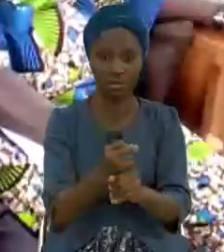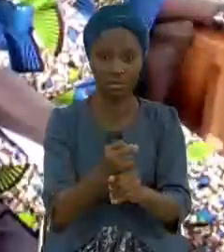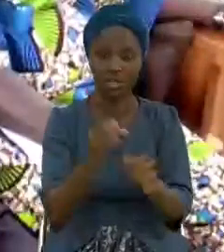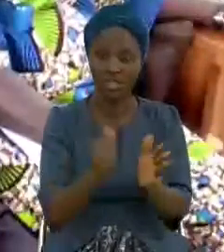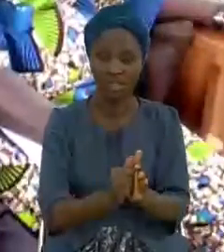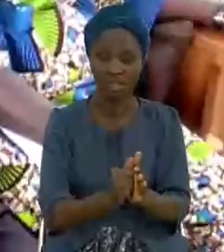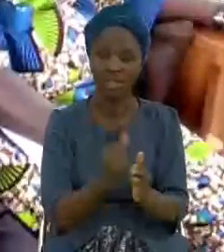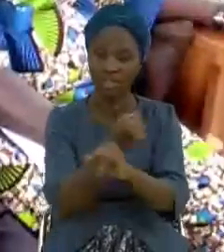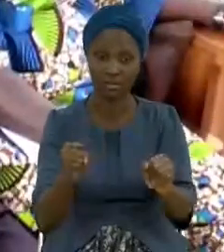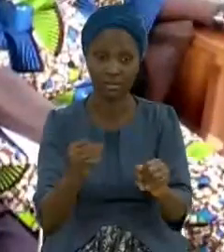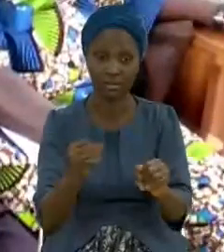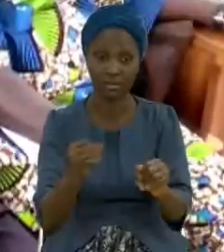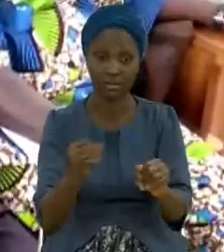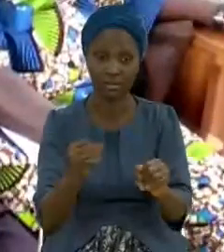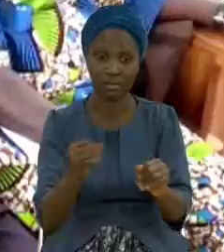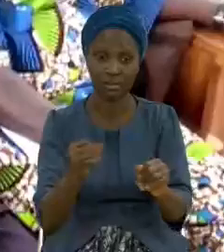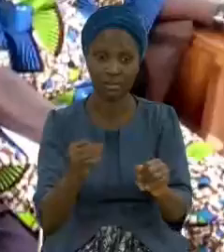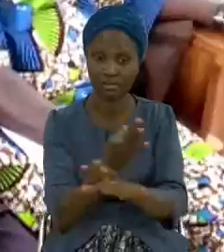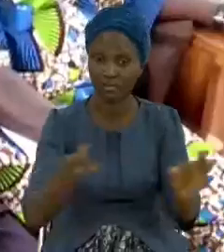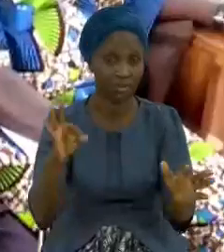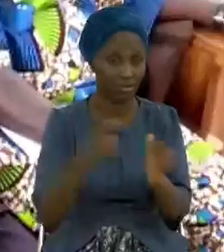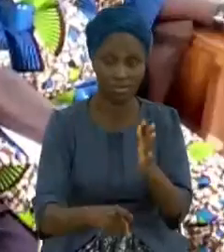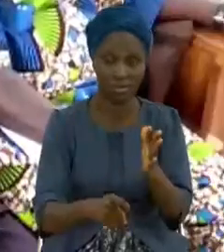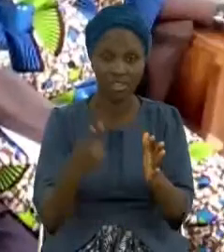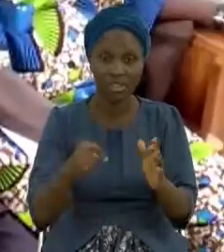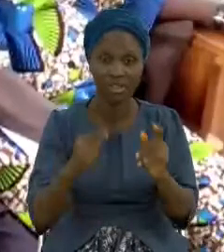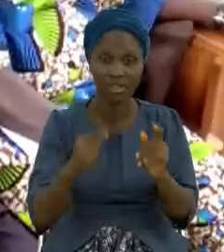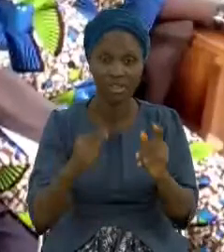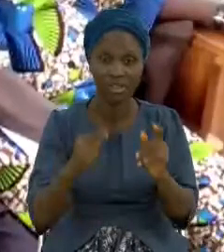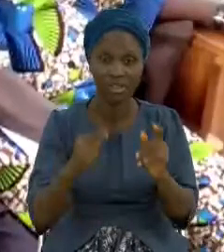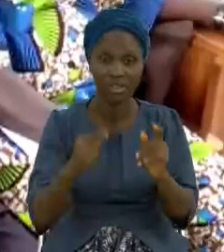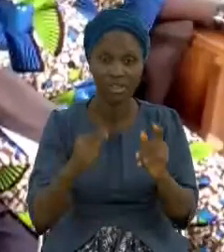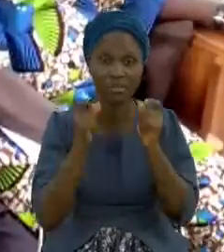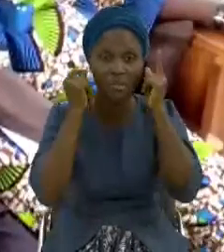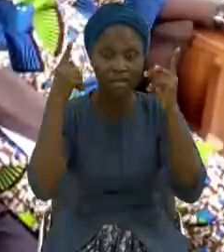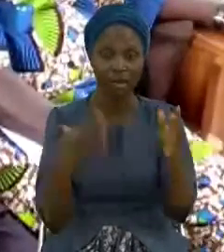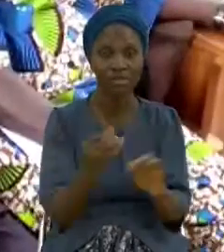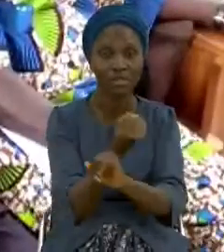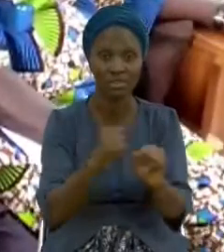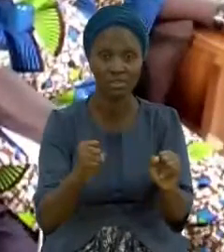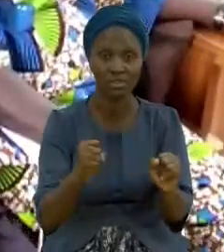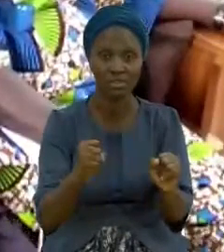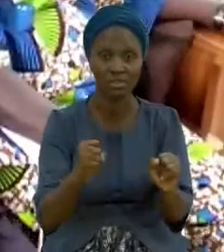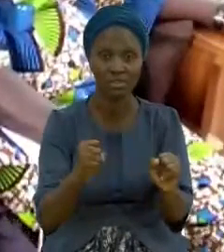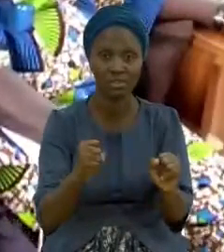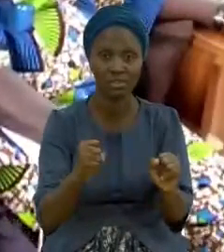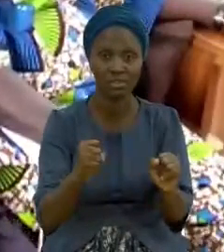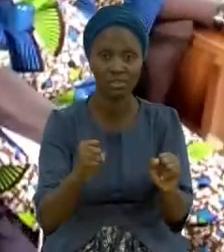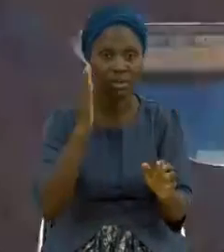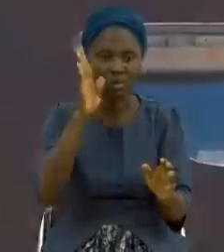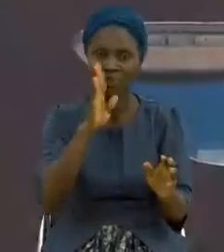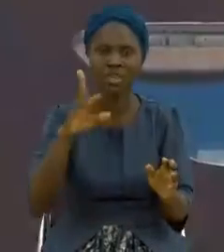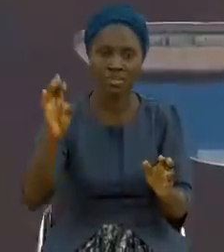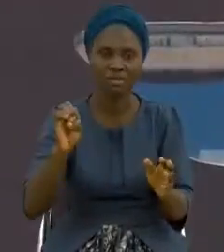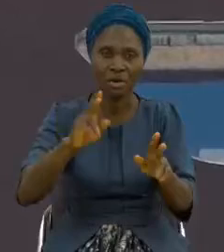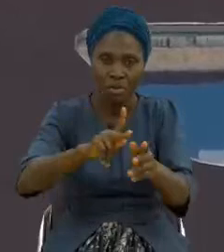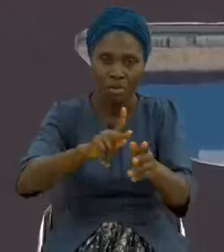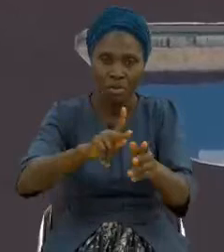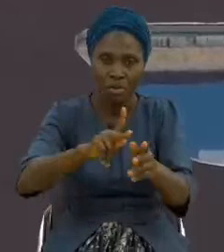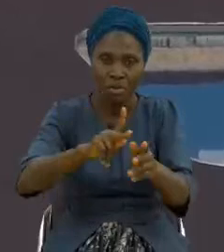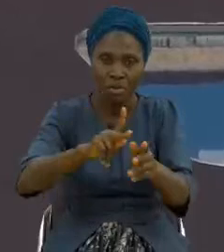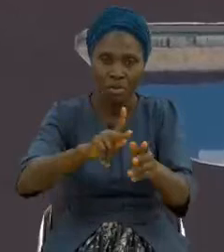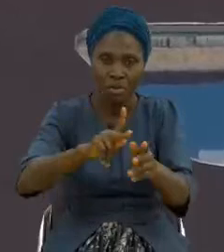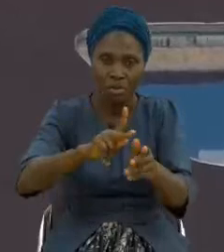the marvels of salvation will be reproduced in your life even today in